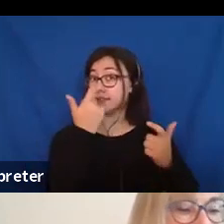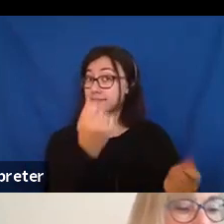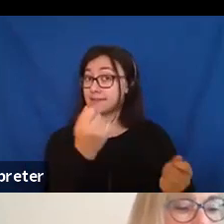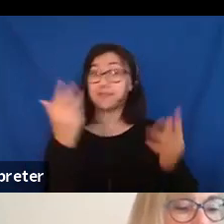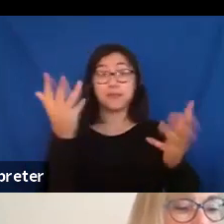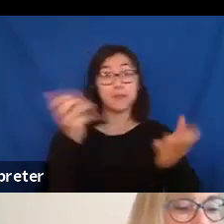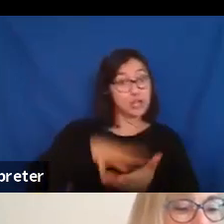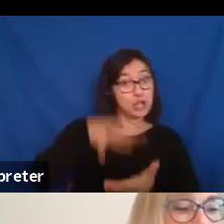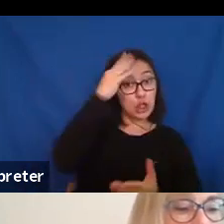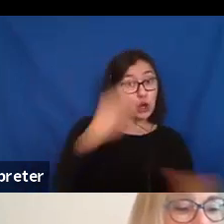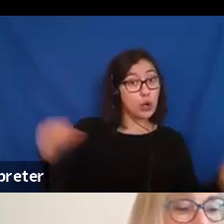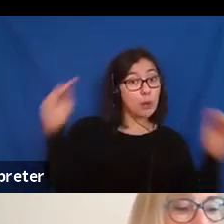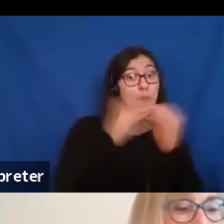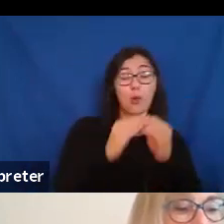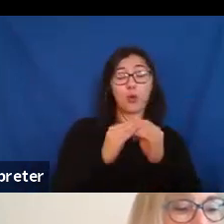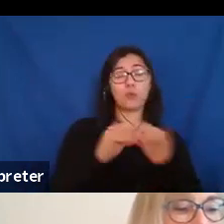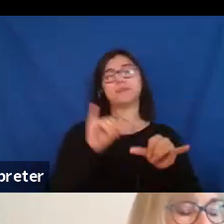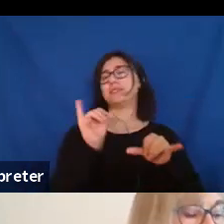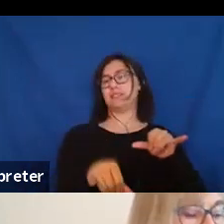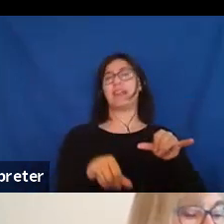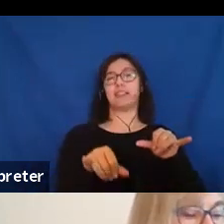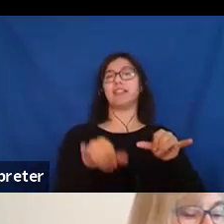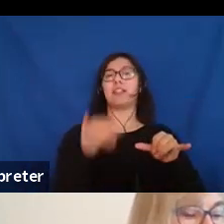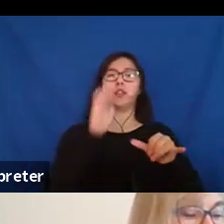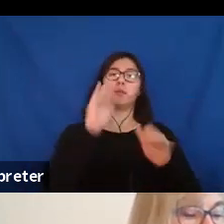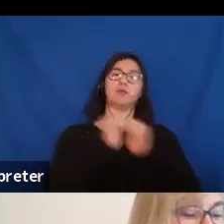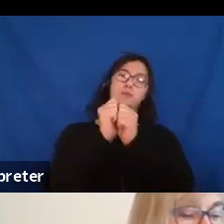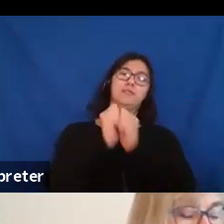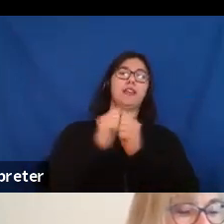doing it together in community, you're welcome to stay on at the end, and we can do that together as a group.